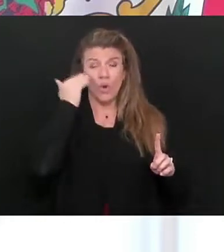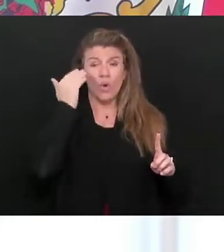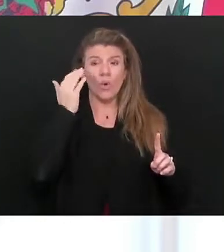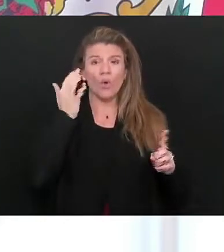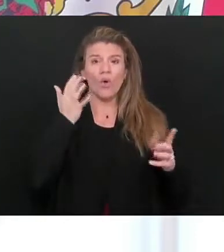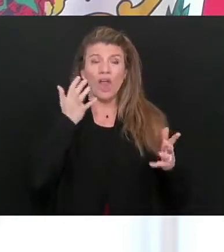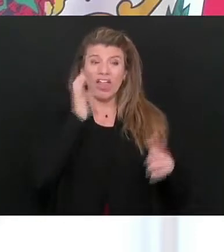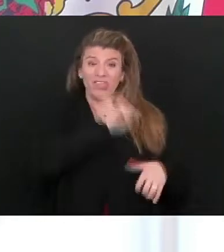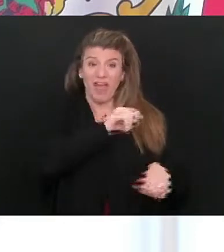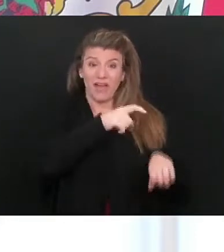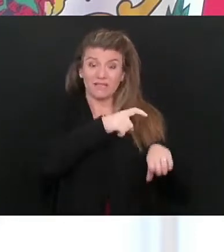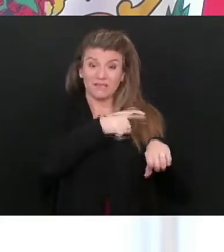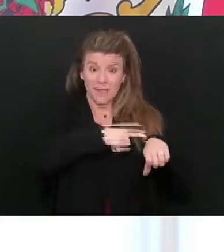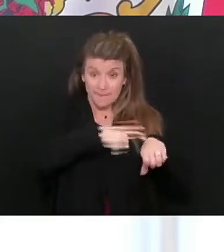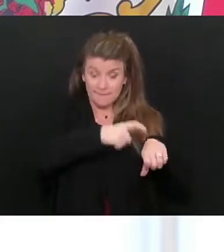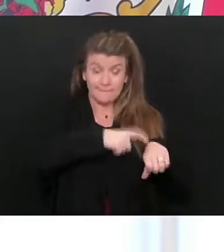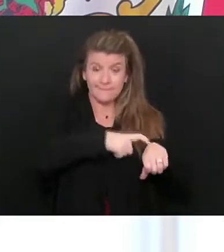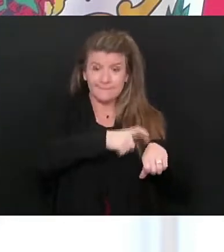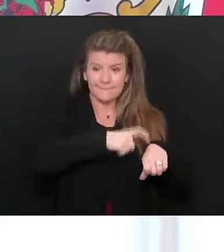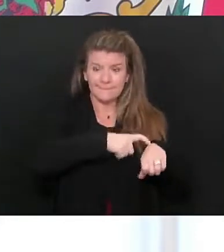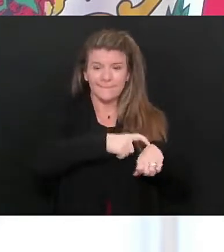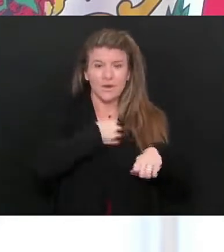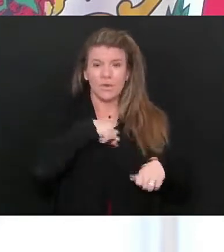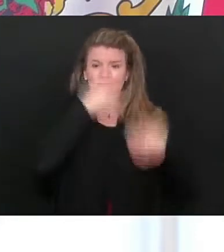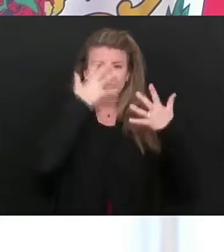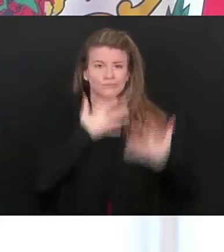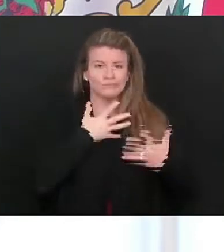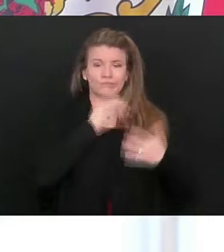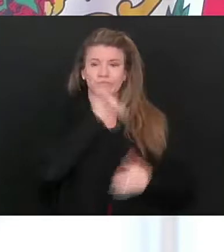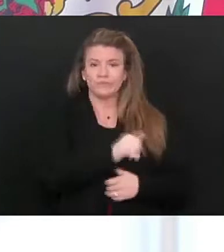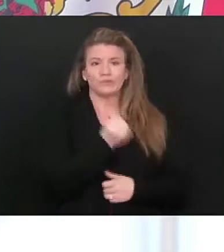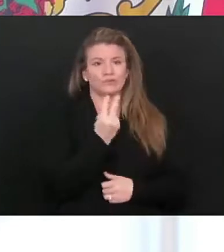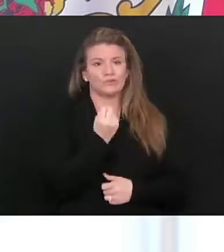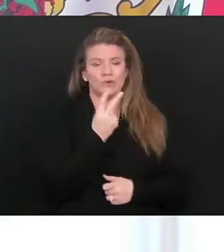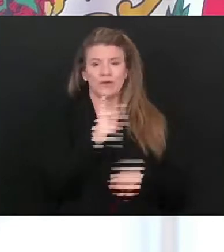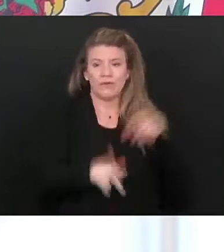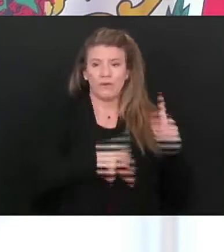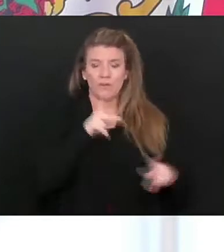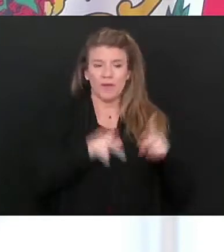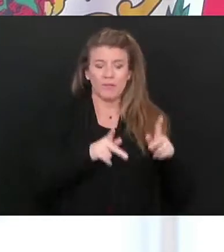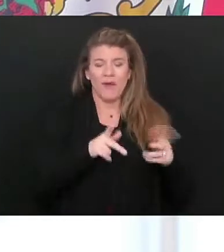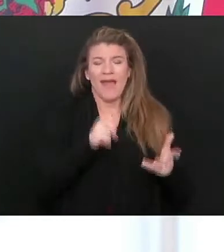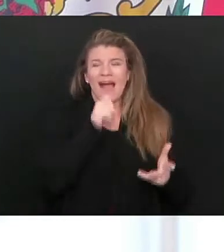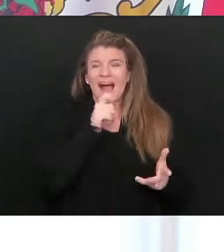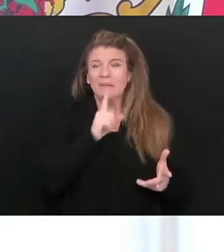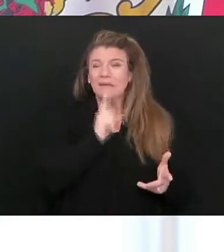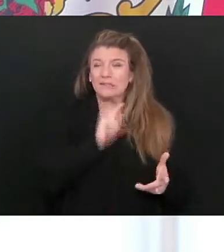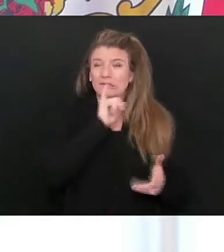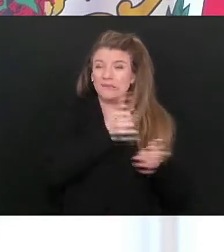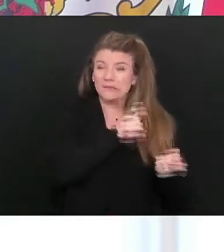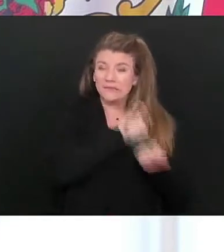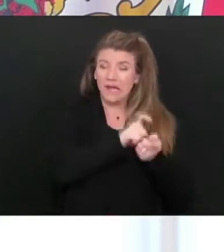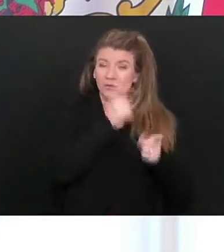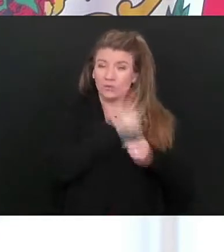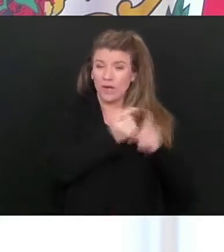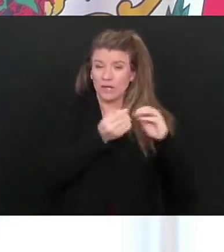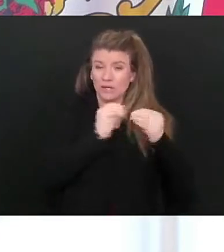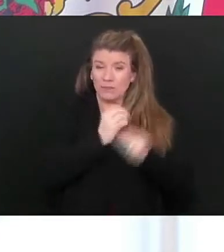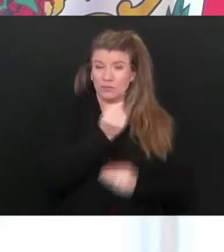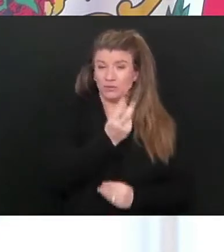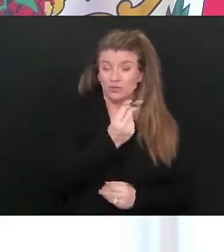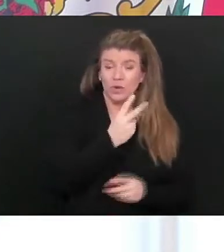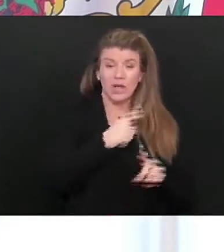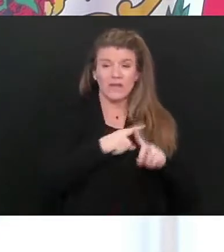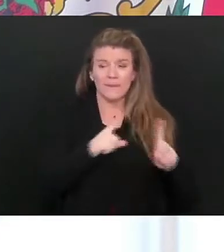at the time surely mourning the 12 deaths, and if it was 12, I'm not sure exactly the number, but it